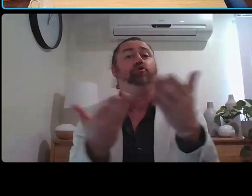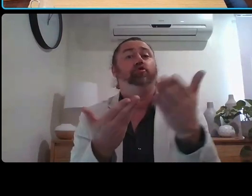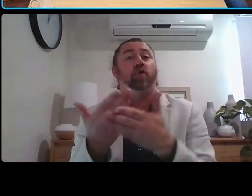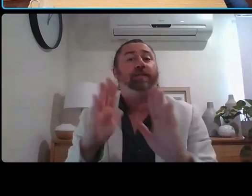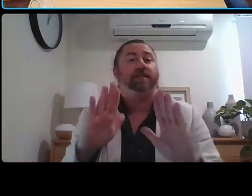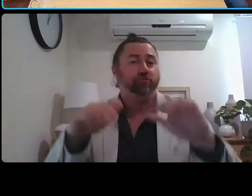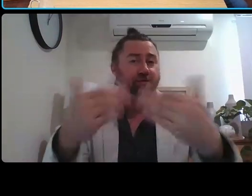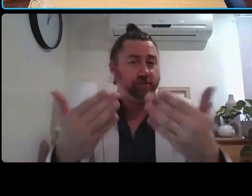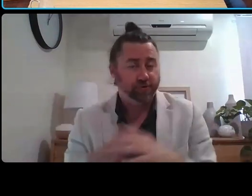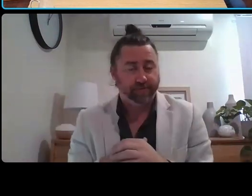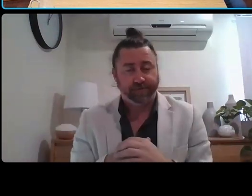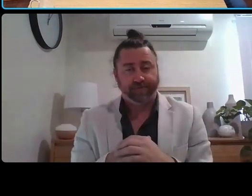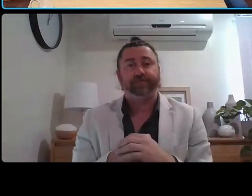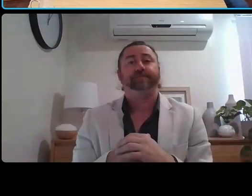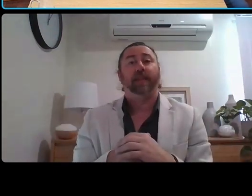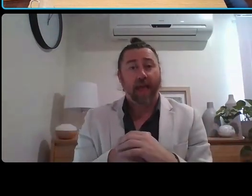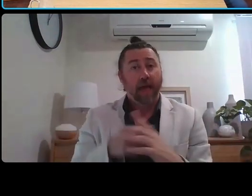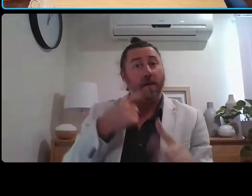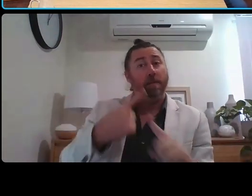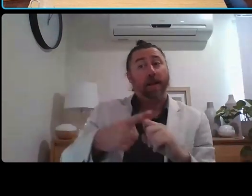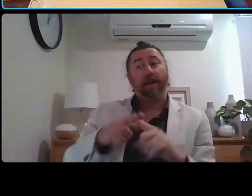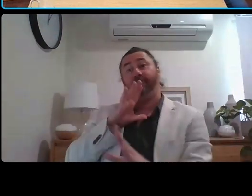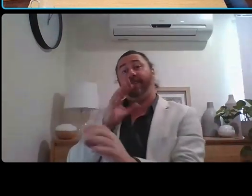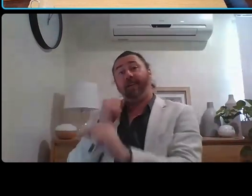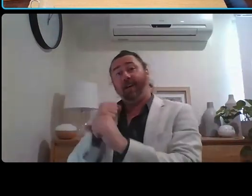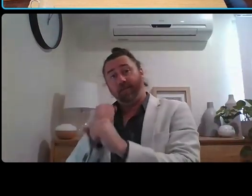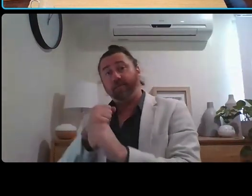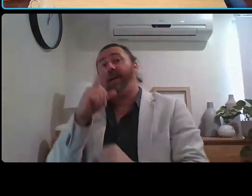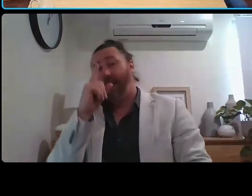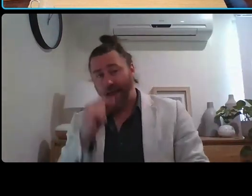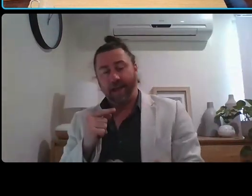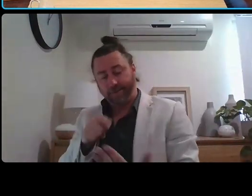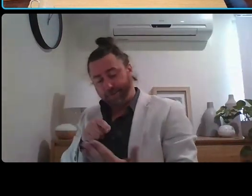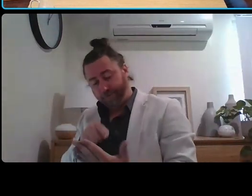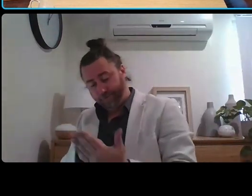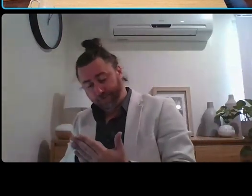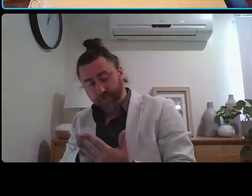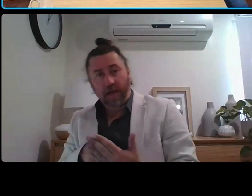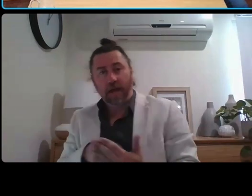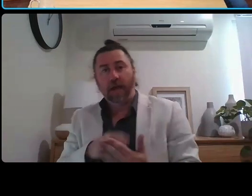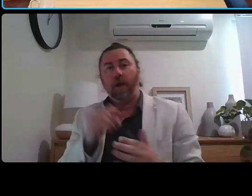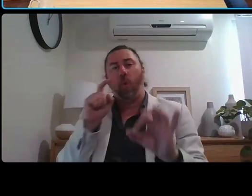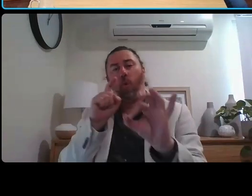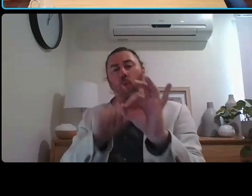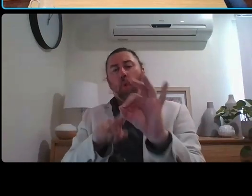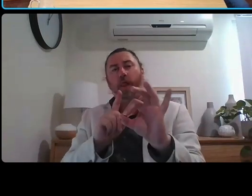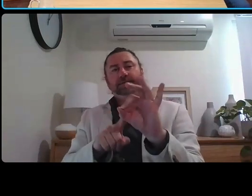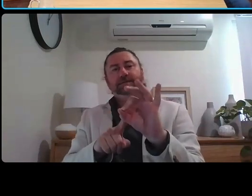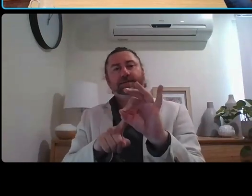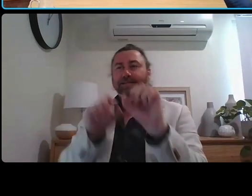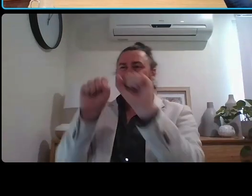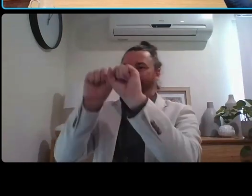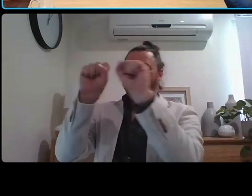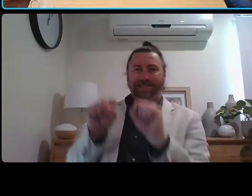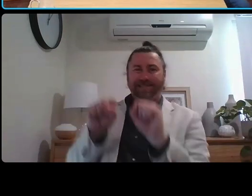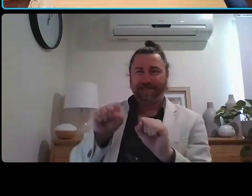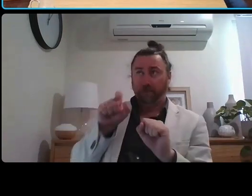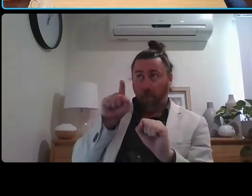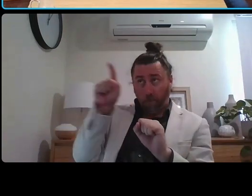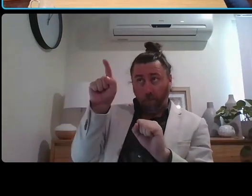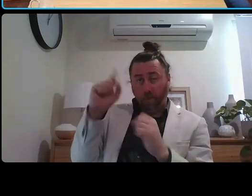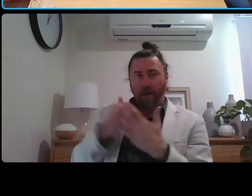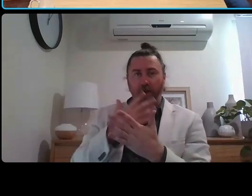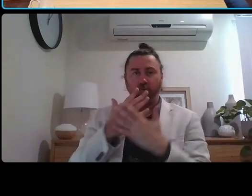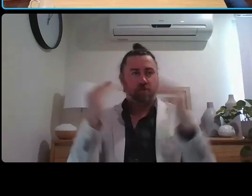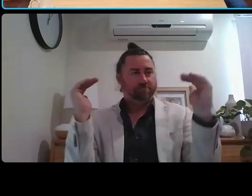Ratings will provide government with transparent information about the quality of aged care at a system level. And again, for all of